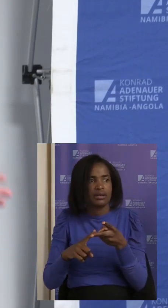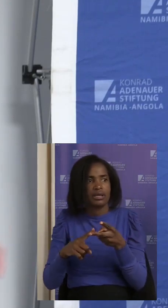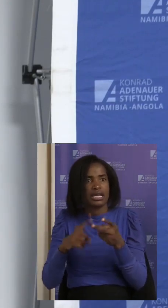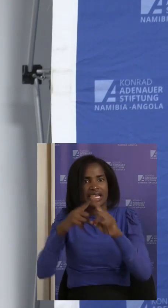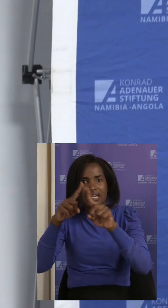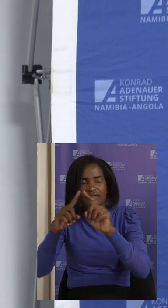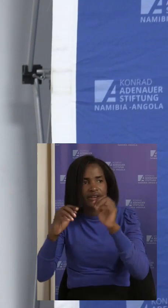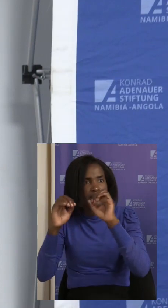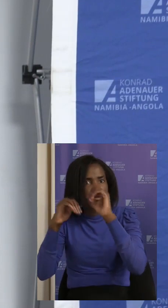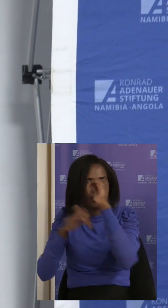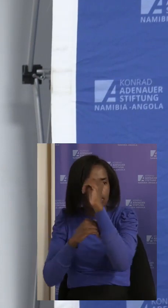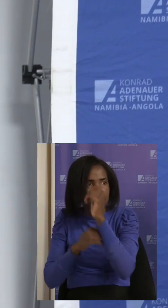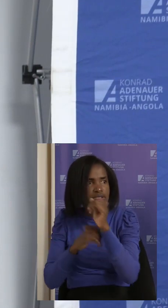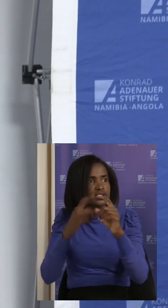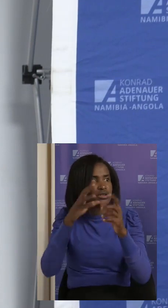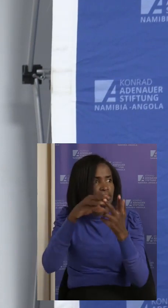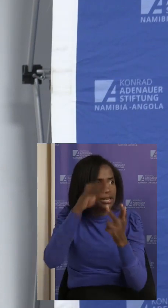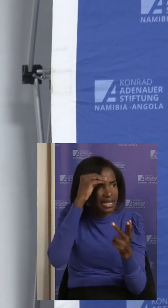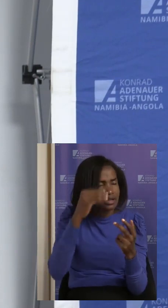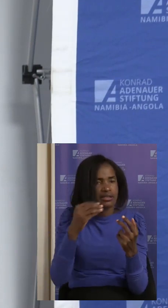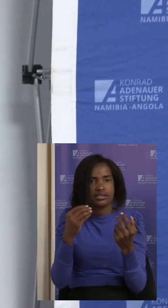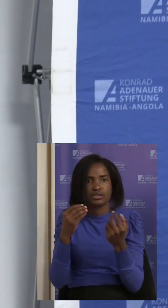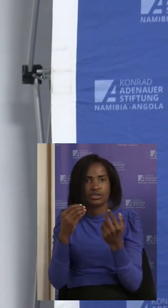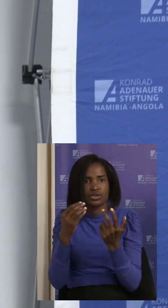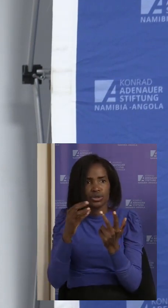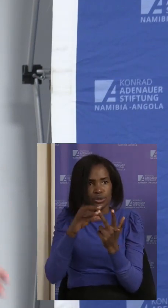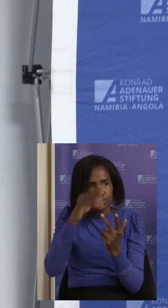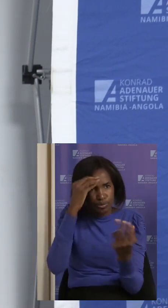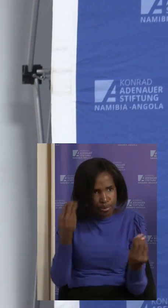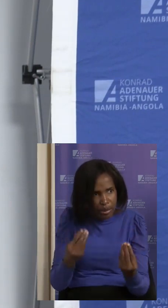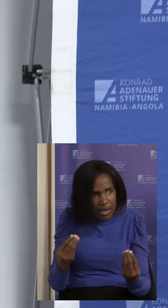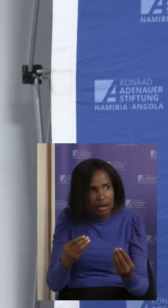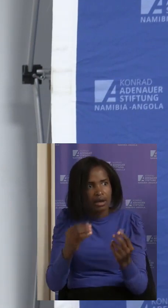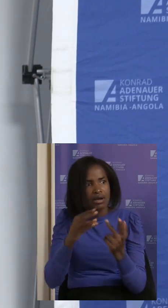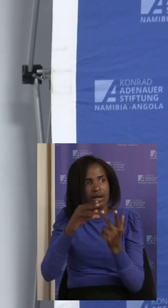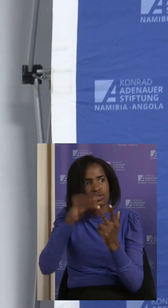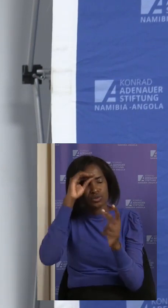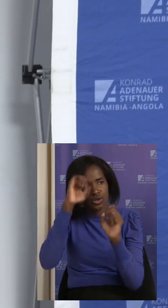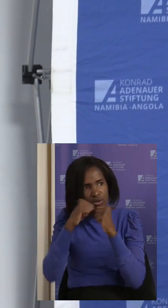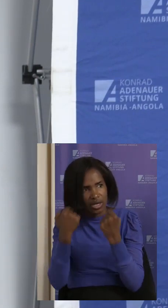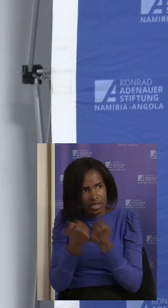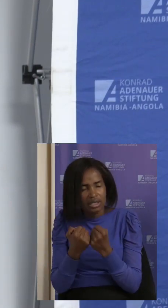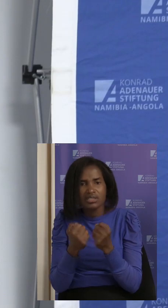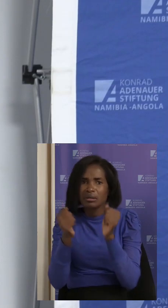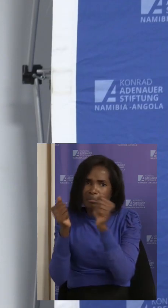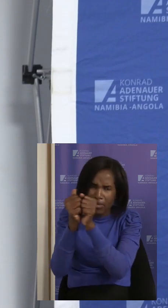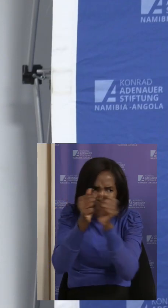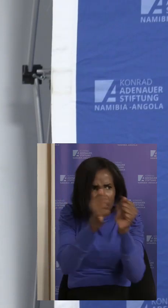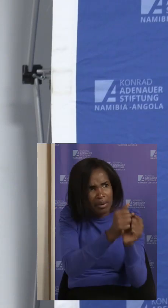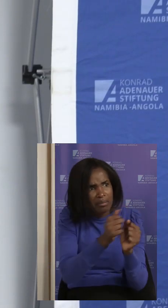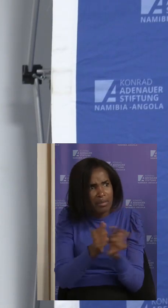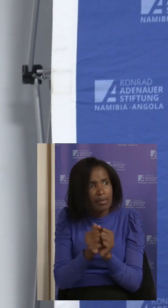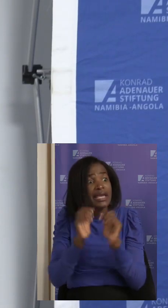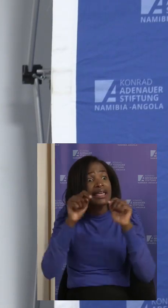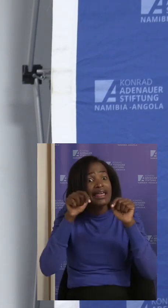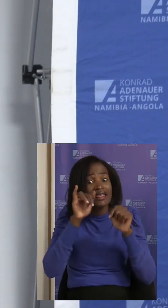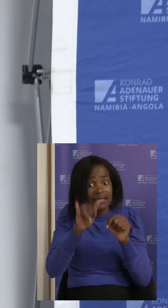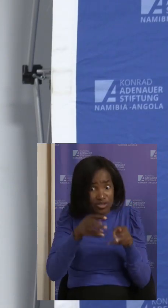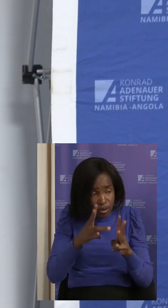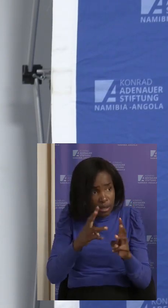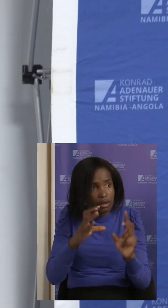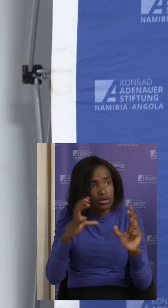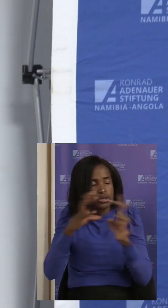different institutions, from the learners, from the students, organizations, and this is how society should communicate